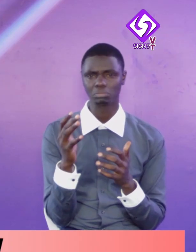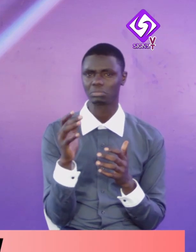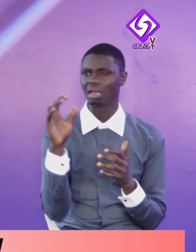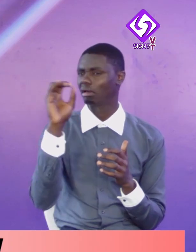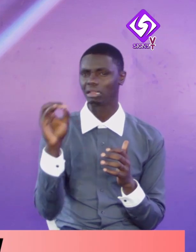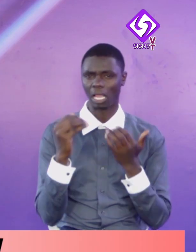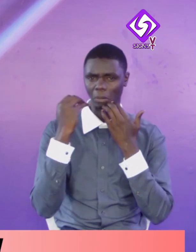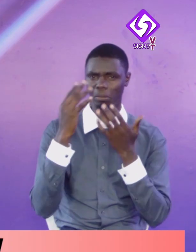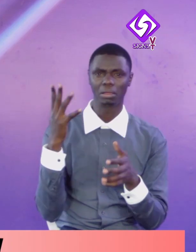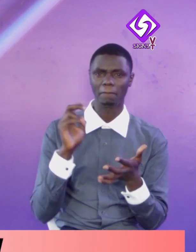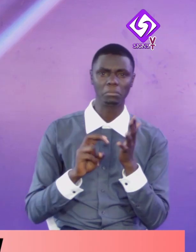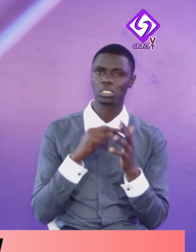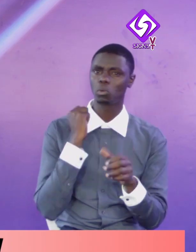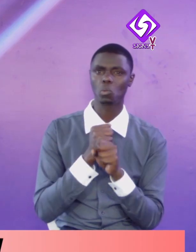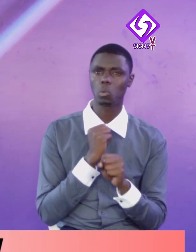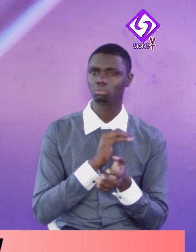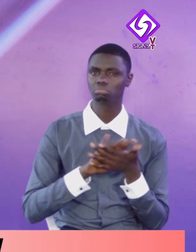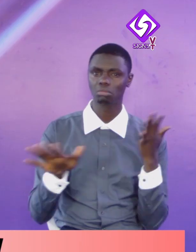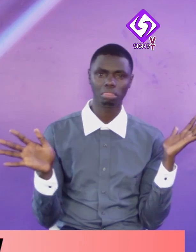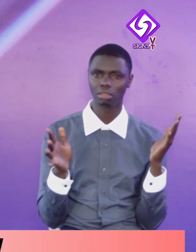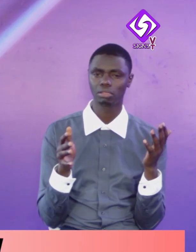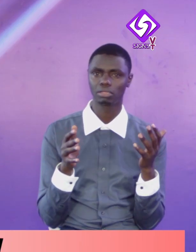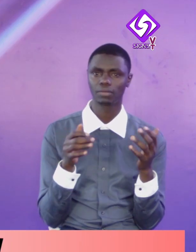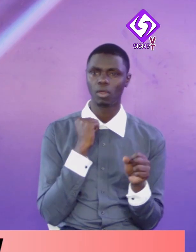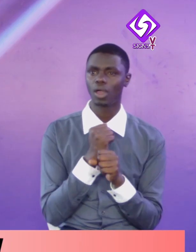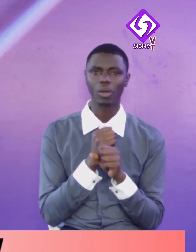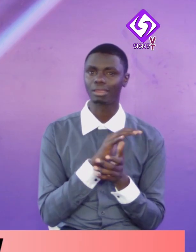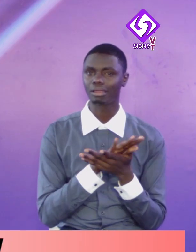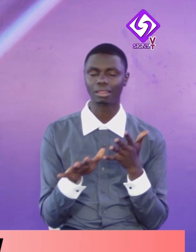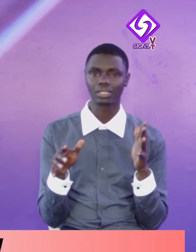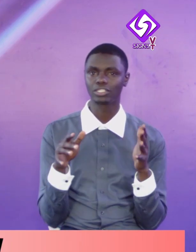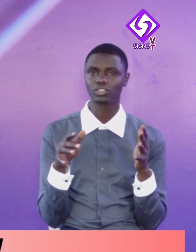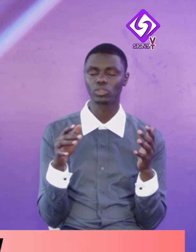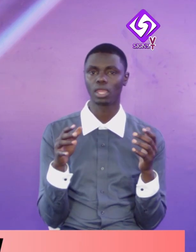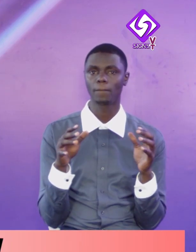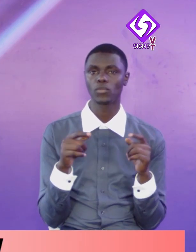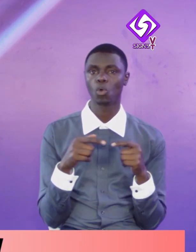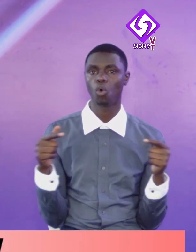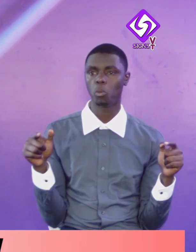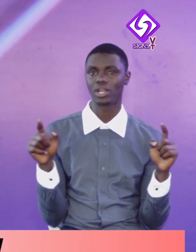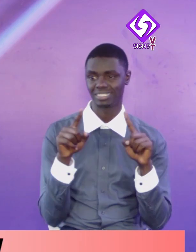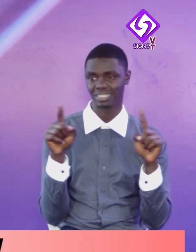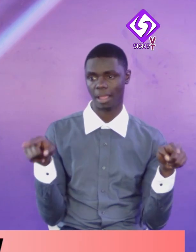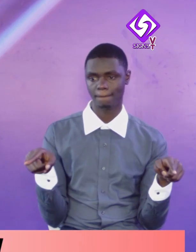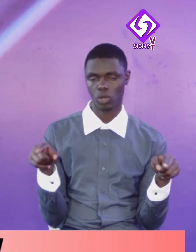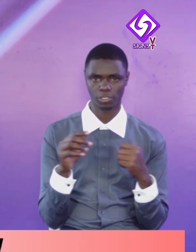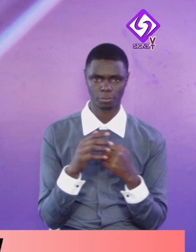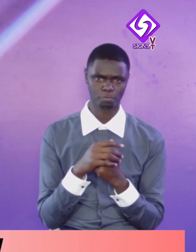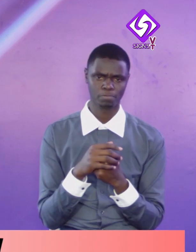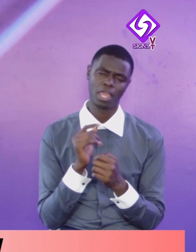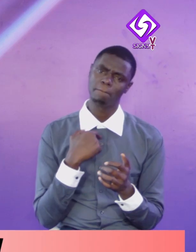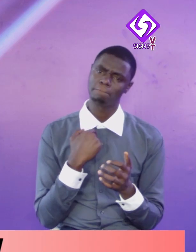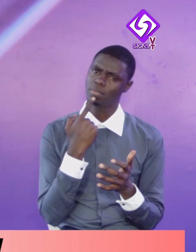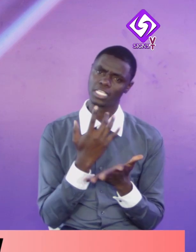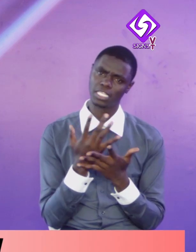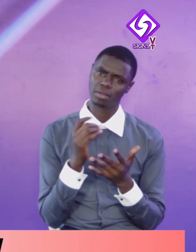means there is no drive of football into the opponent box. That's one thing. Allow me to say something